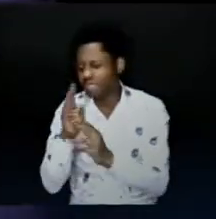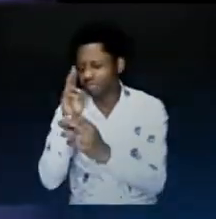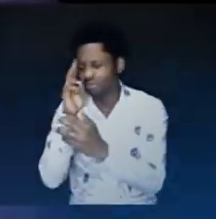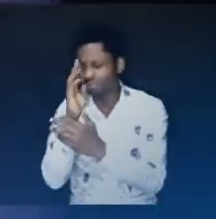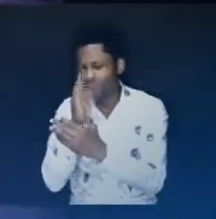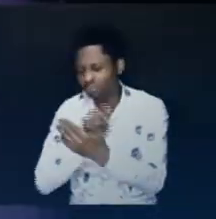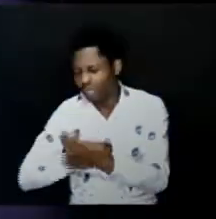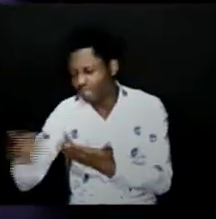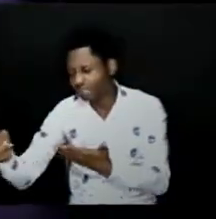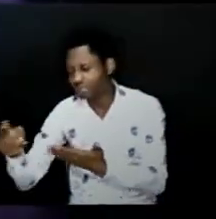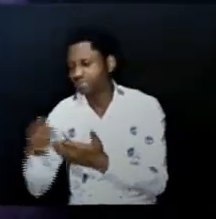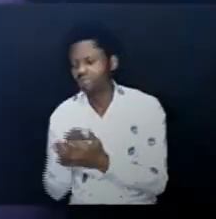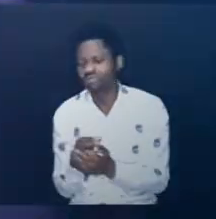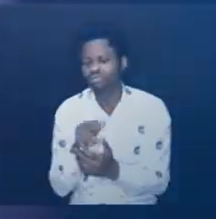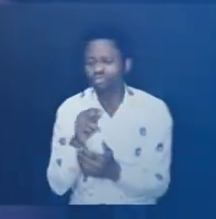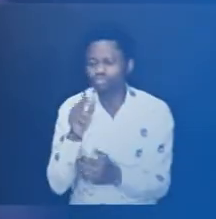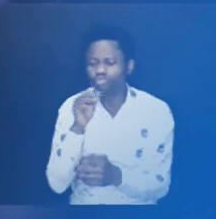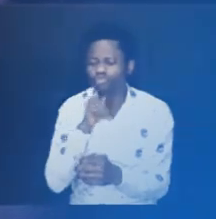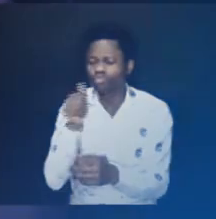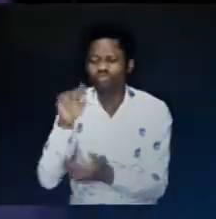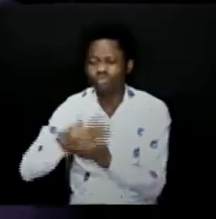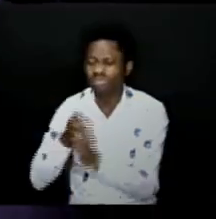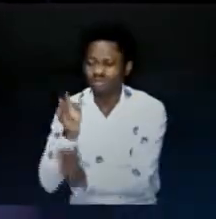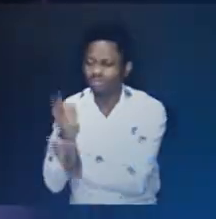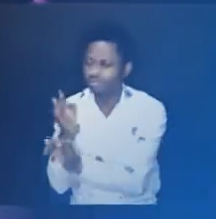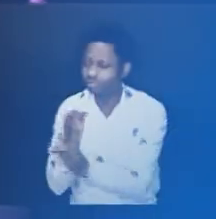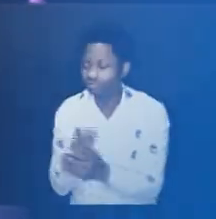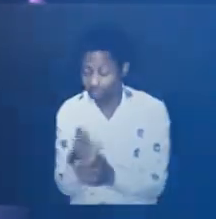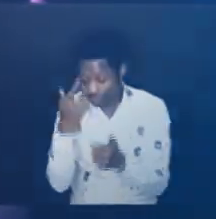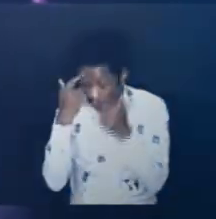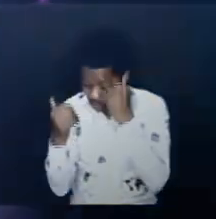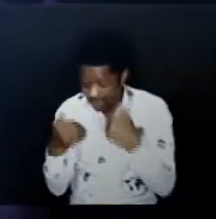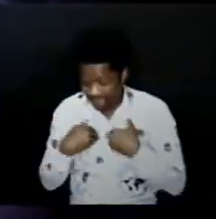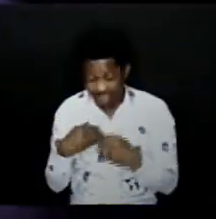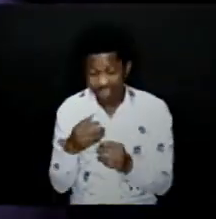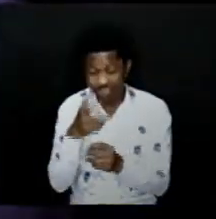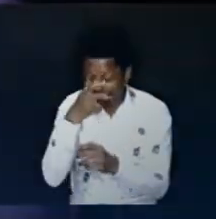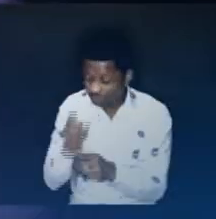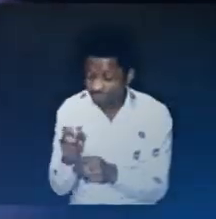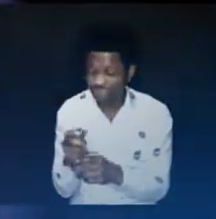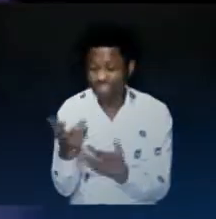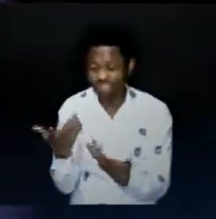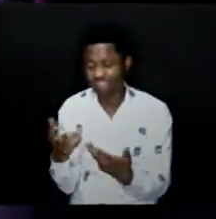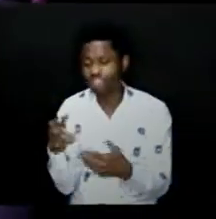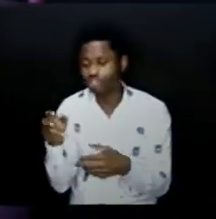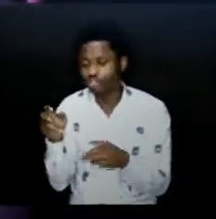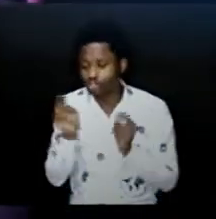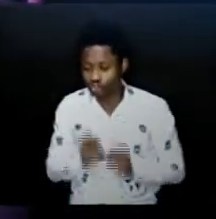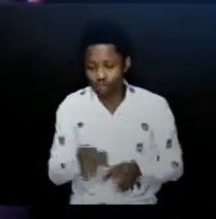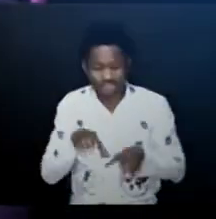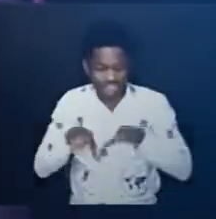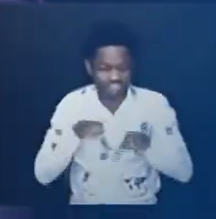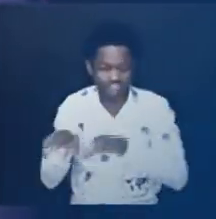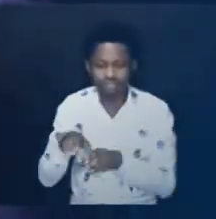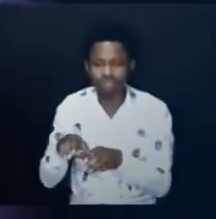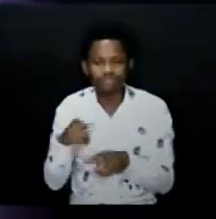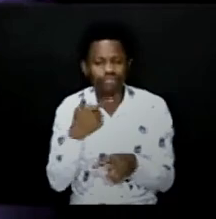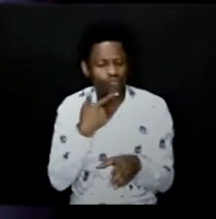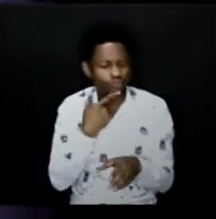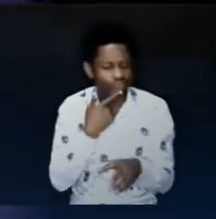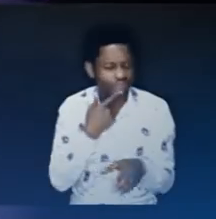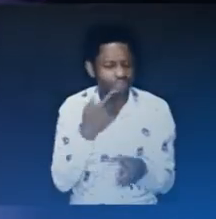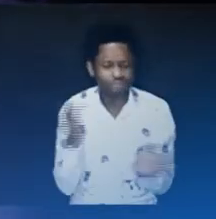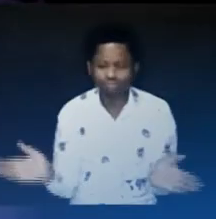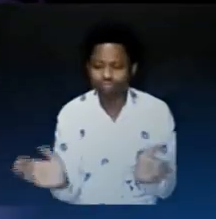bribium, a boo, a jumadin, and a nucleidia, and mtia. Because corruption is a human activity, we called upon all of us